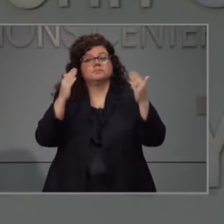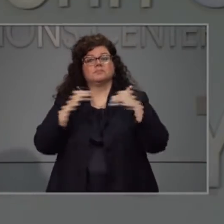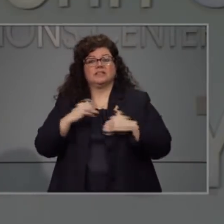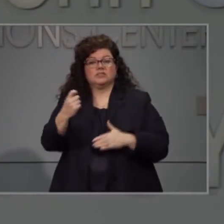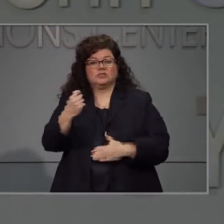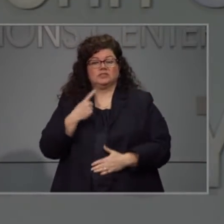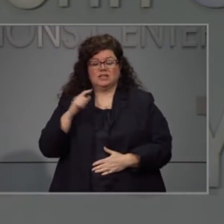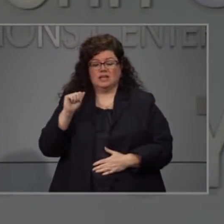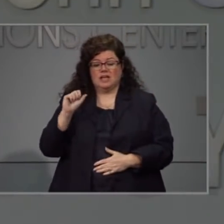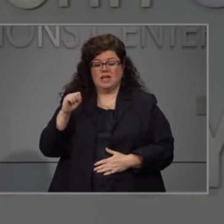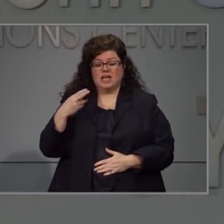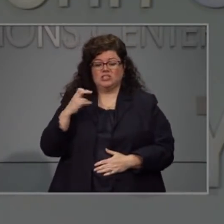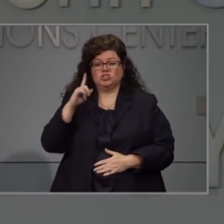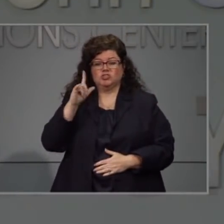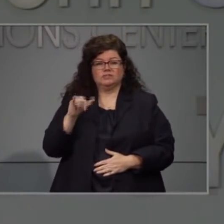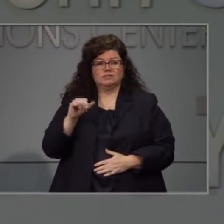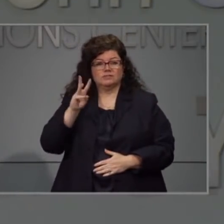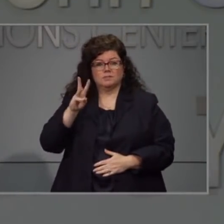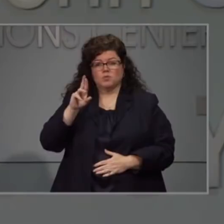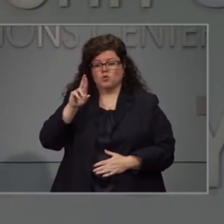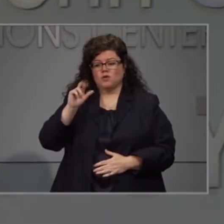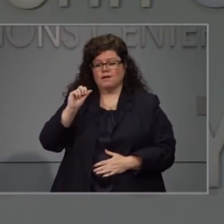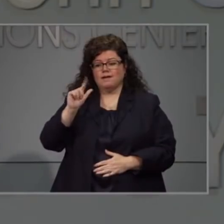Ashley Talley, WRAL.